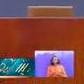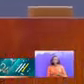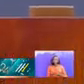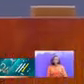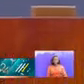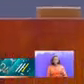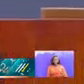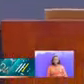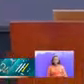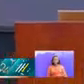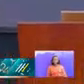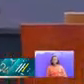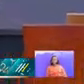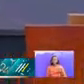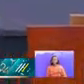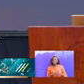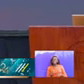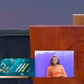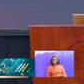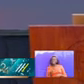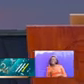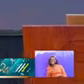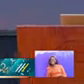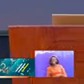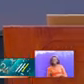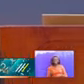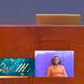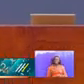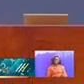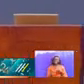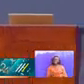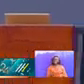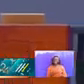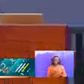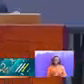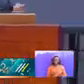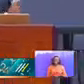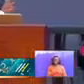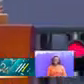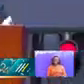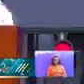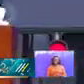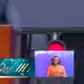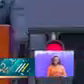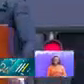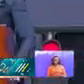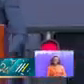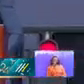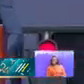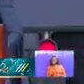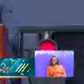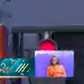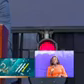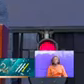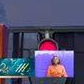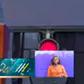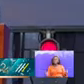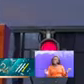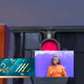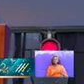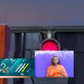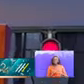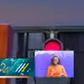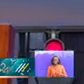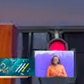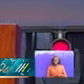inheritance what are the feet that possess why are we stepping and not